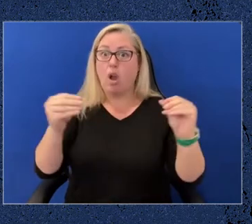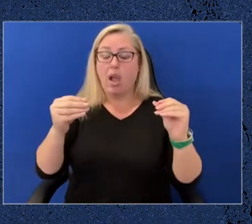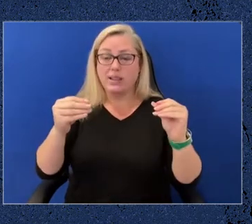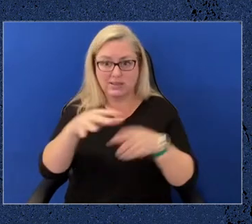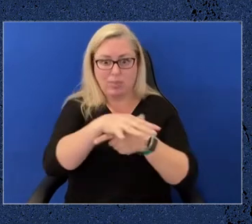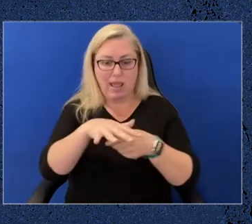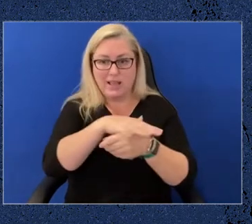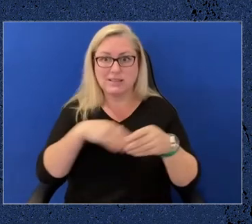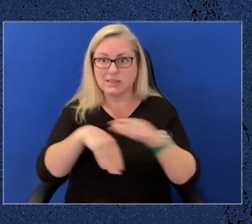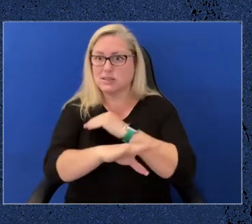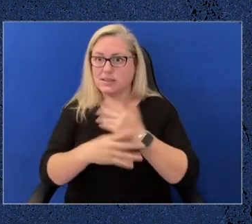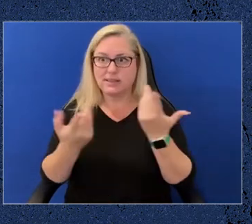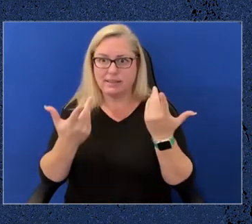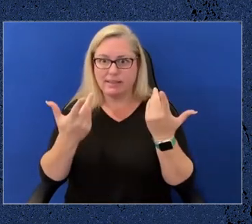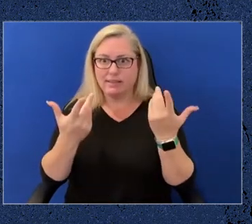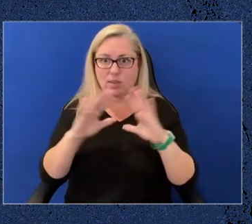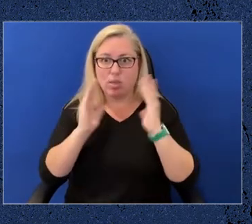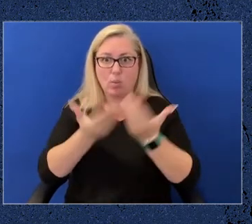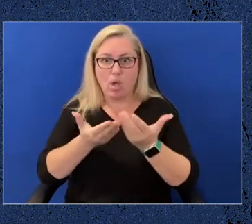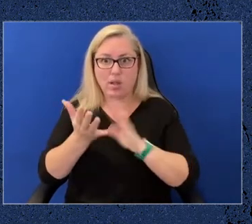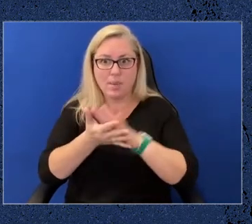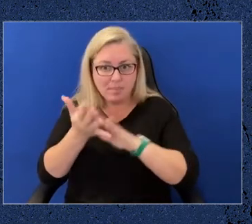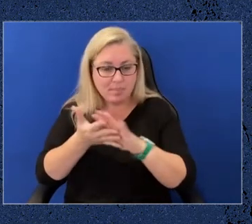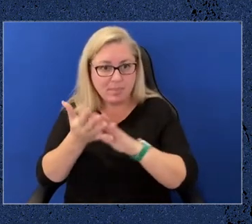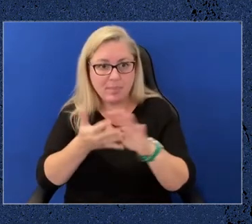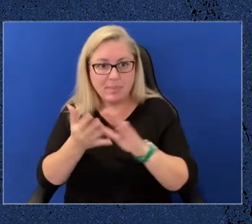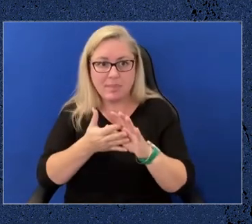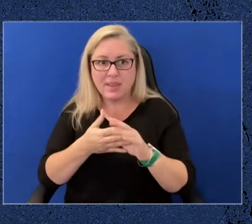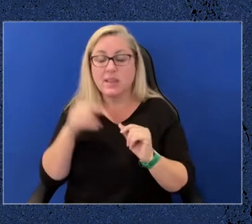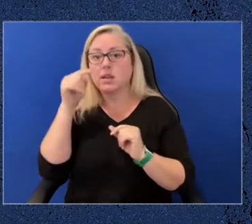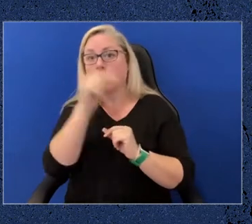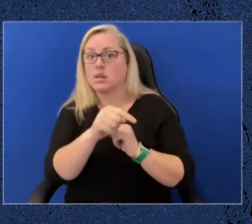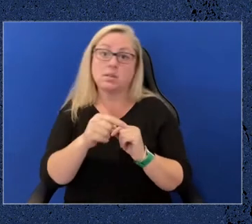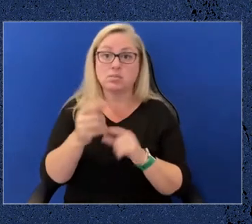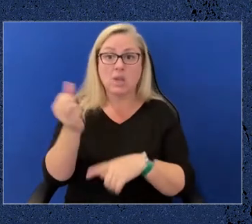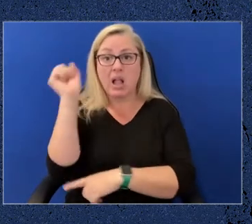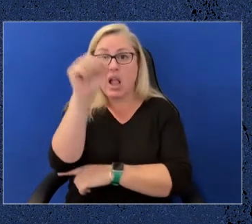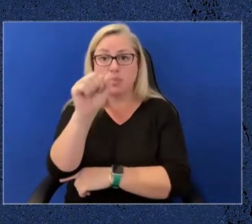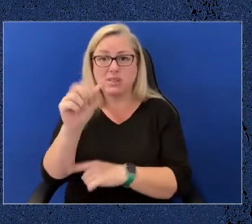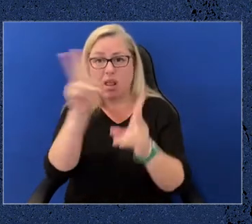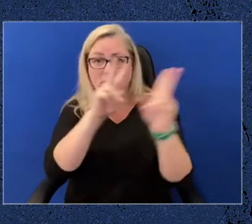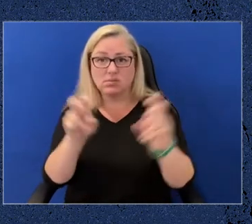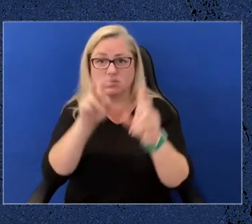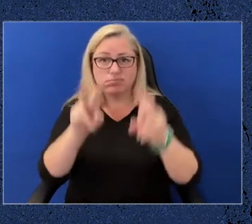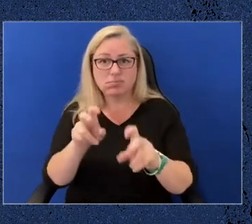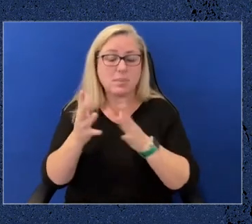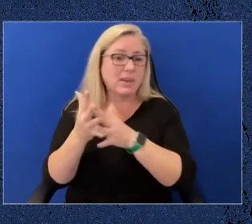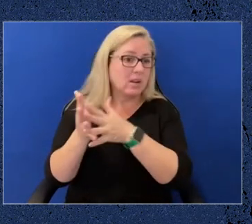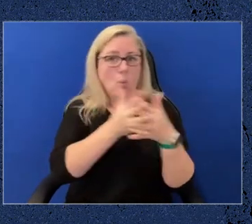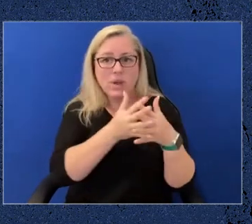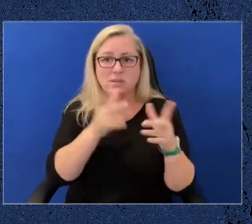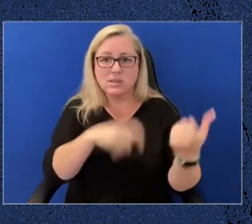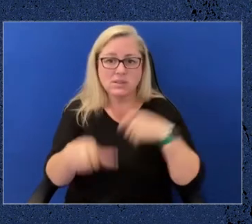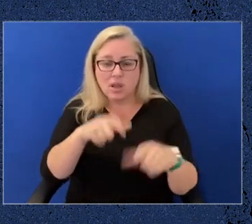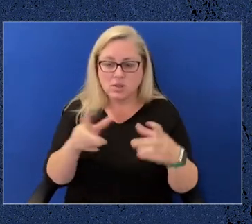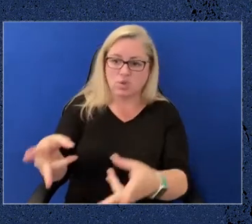way of thinking. Right? It fits so nicely within capitalist economics. It fits beautifully within Western science where you extract and you